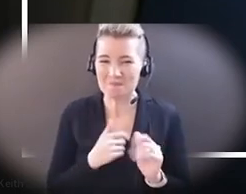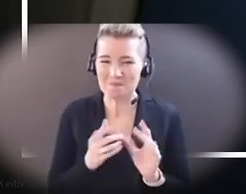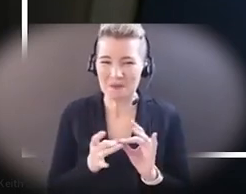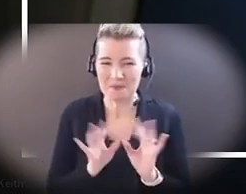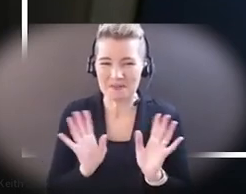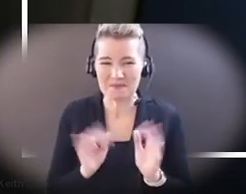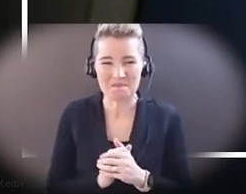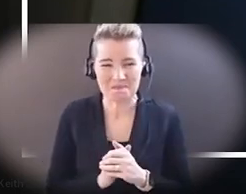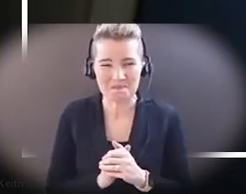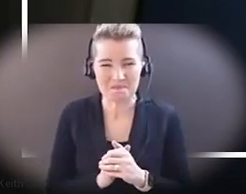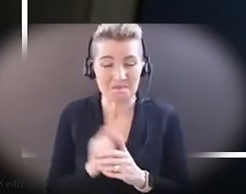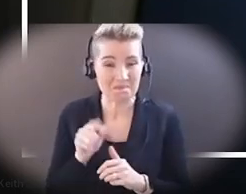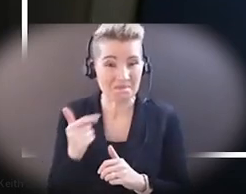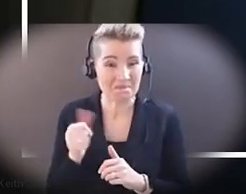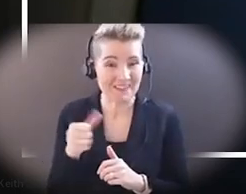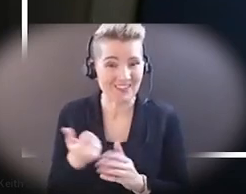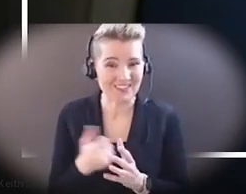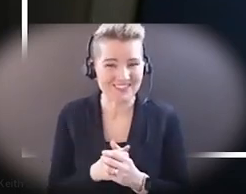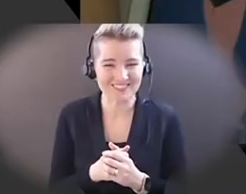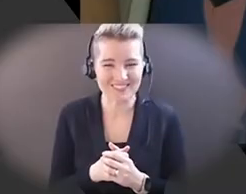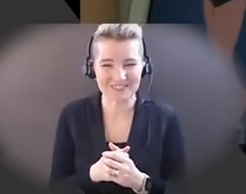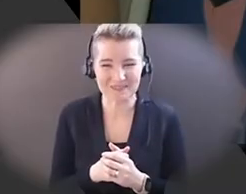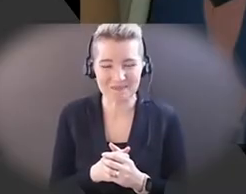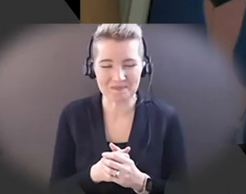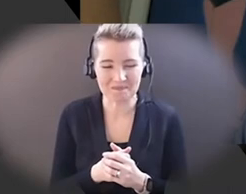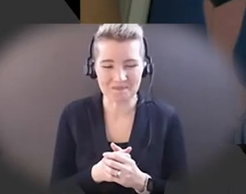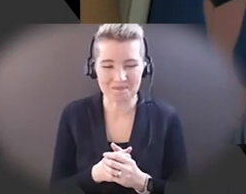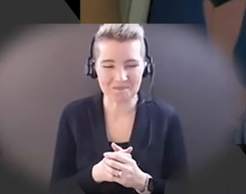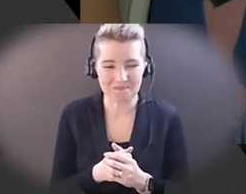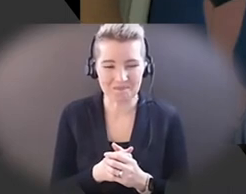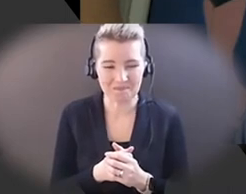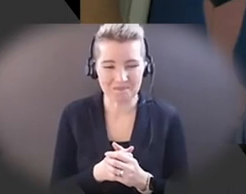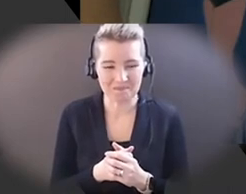comments. If anyone else has anything.